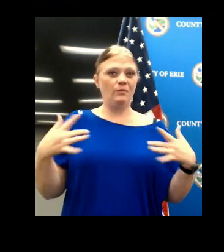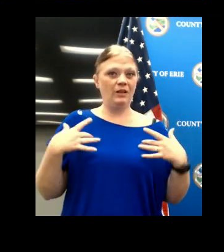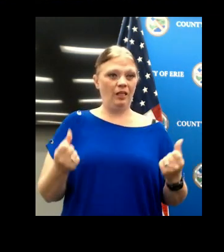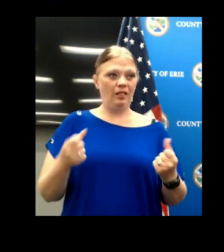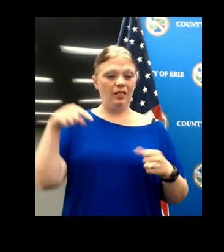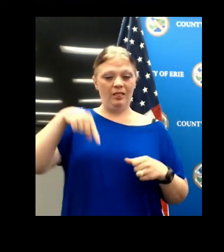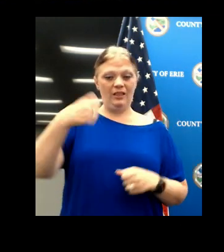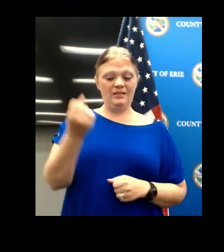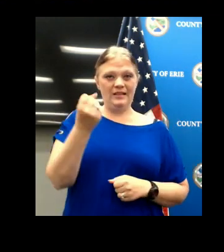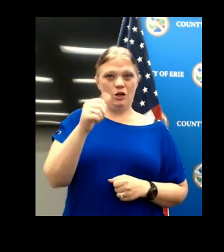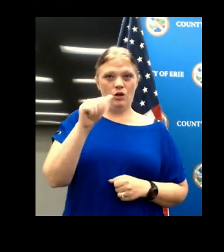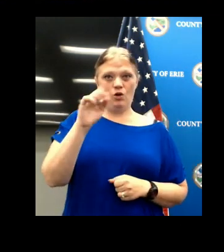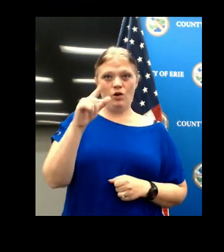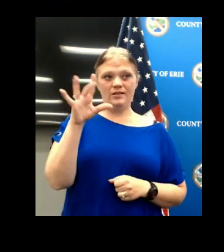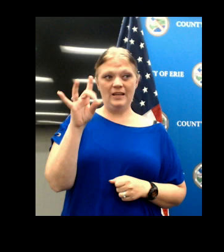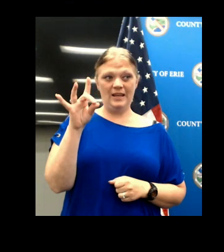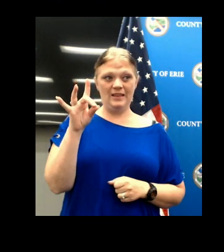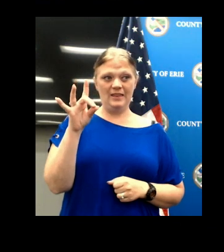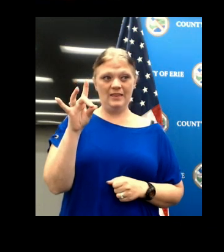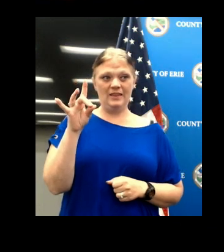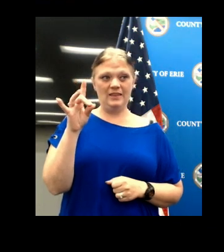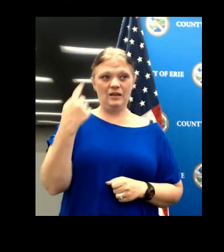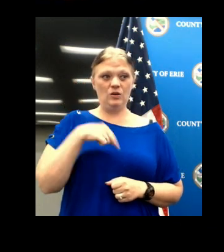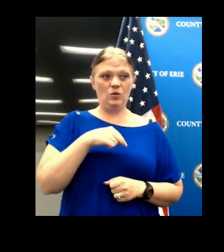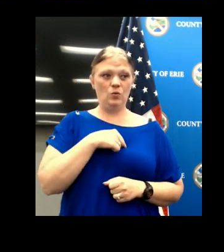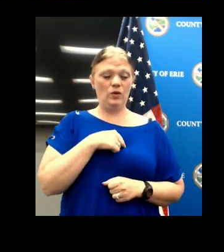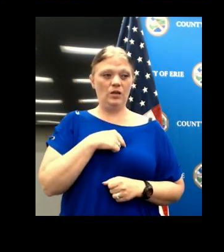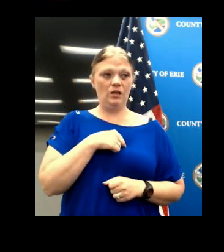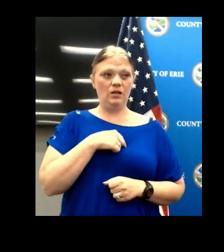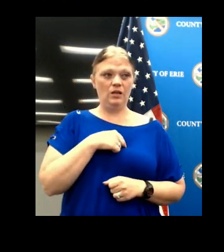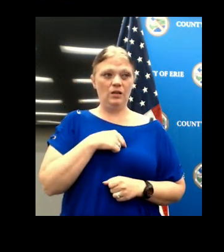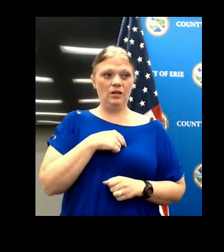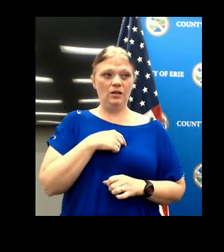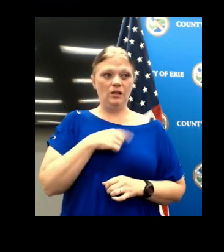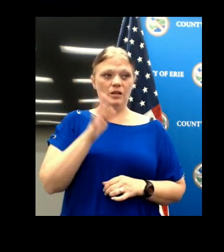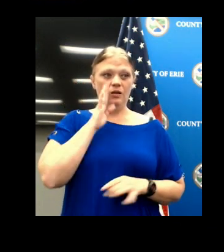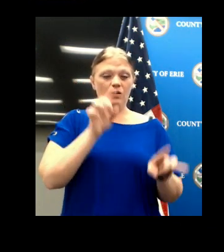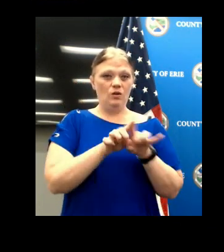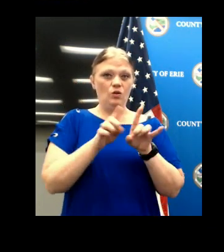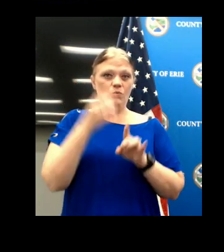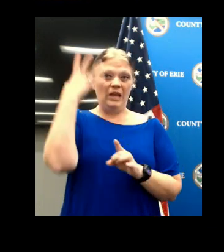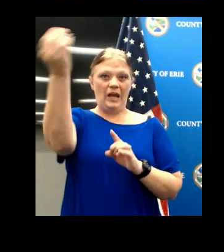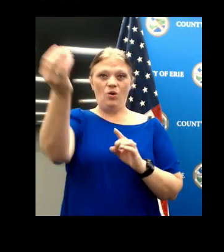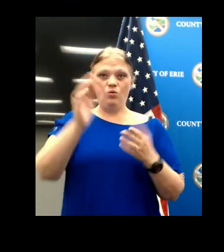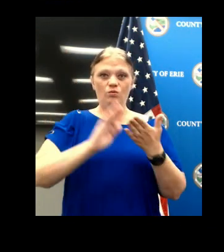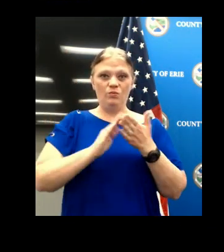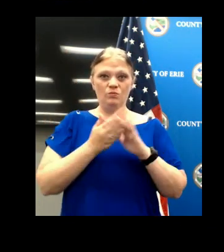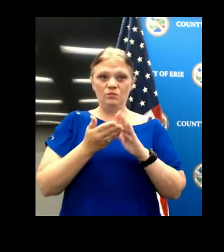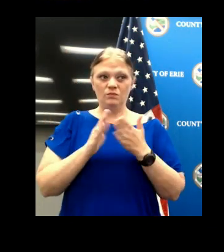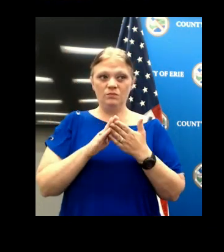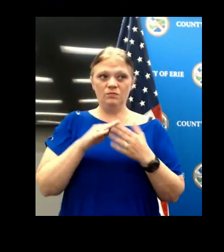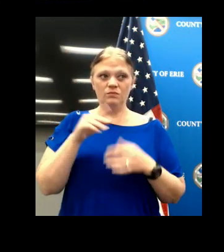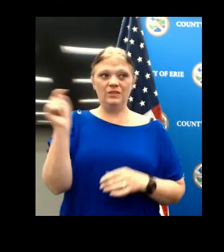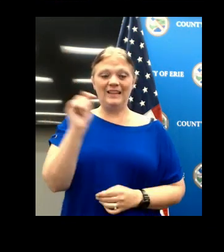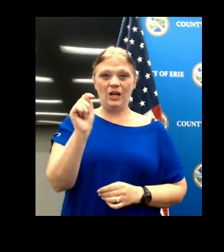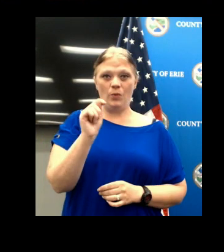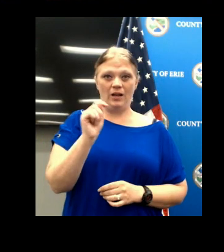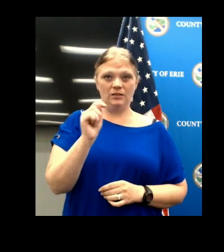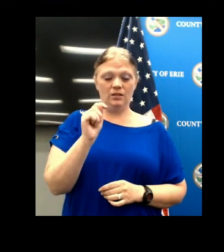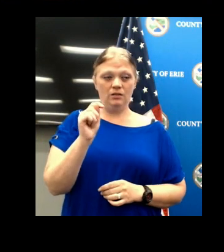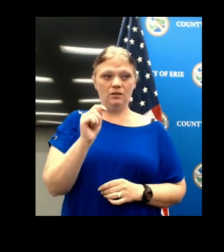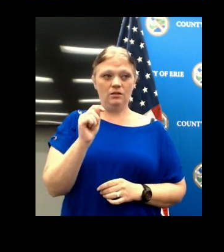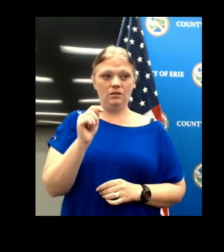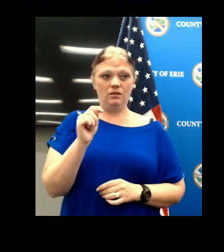Saturday, August 8th, we are going to also be out in the community in Tonawanda at